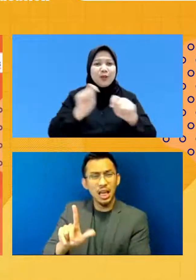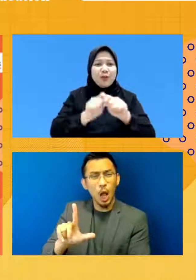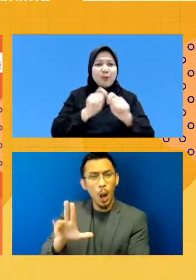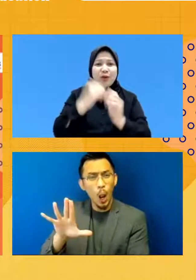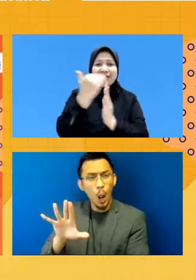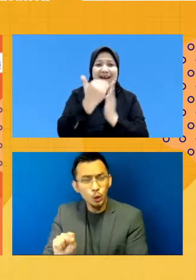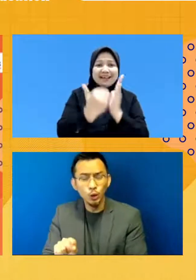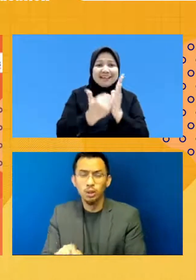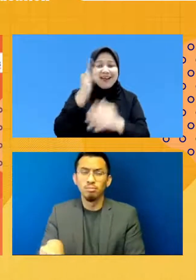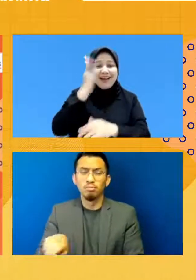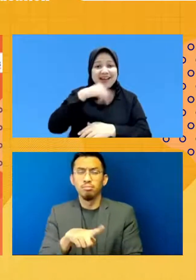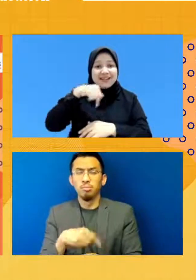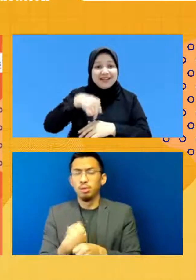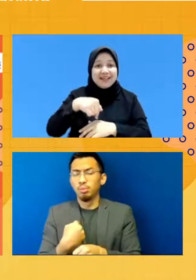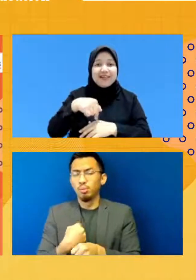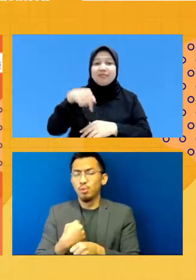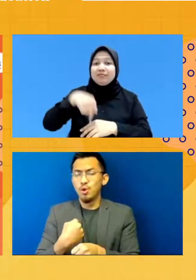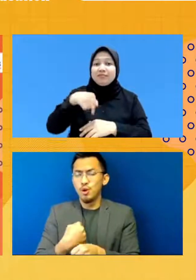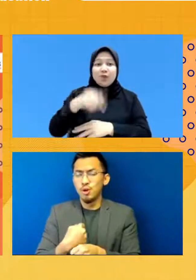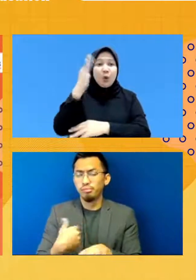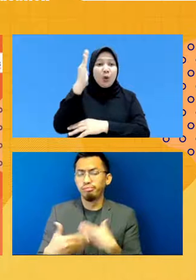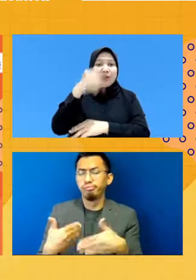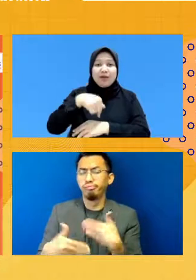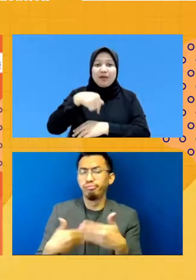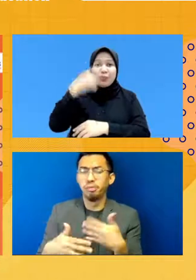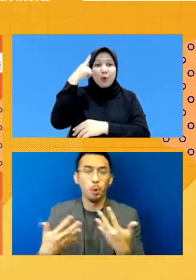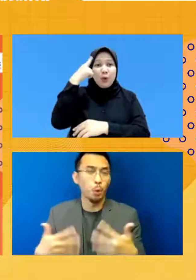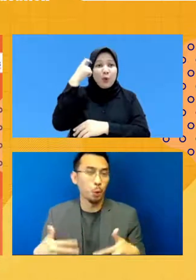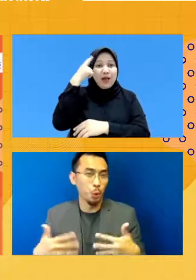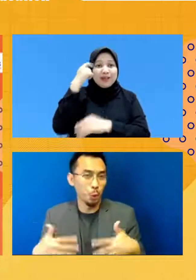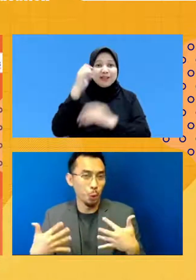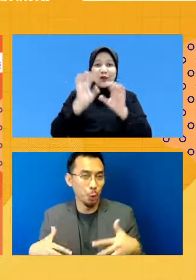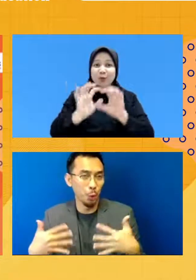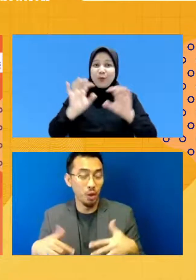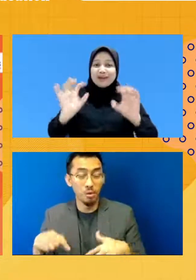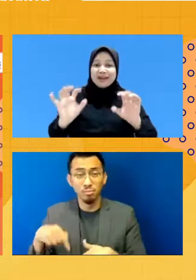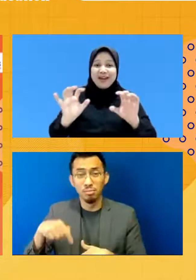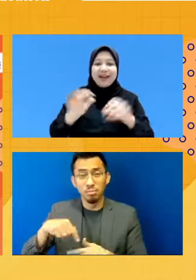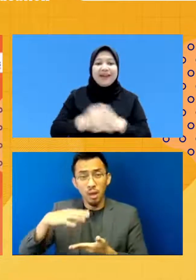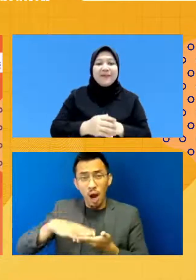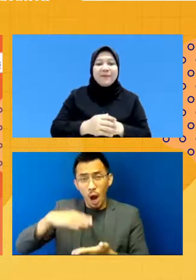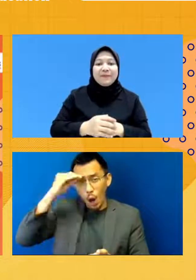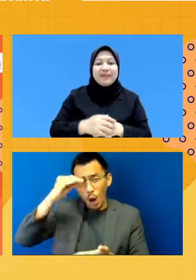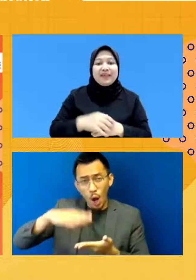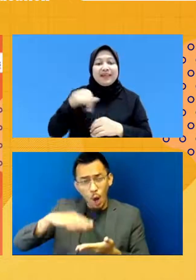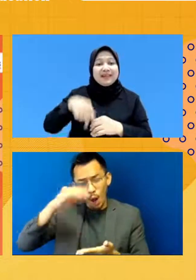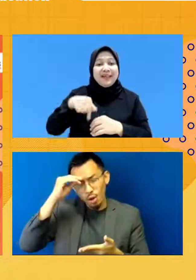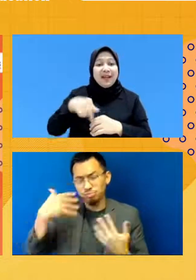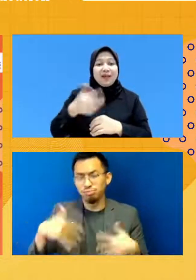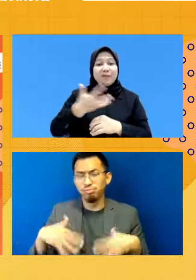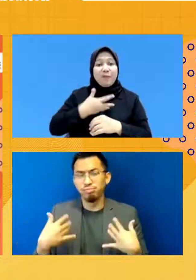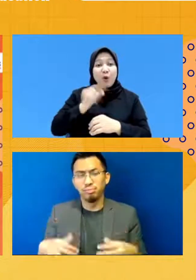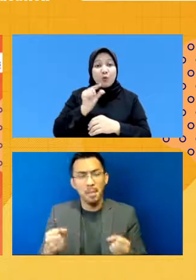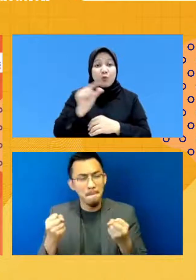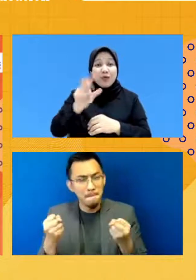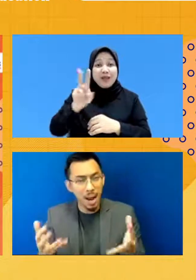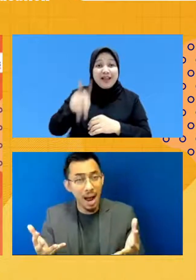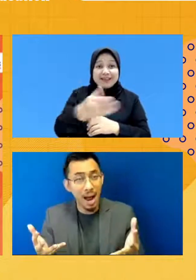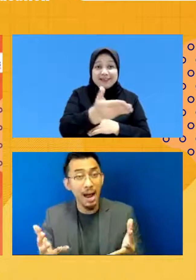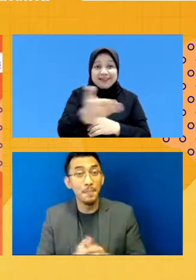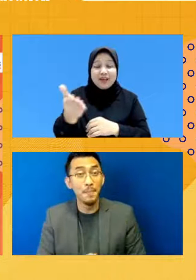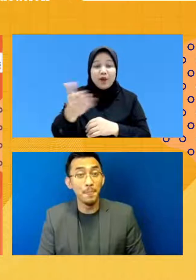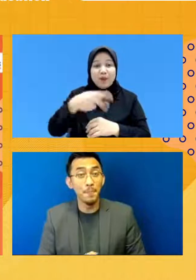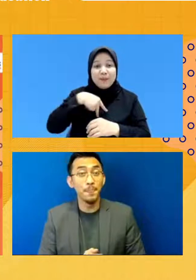this webinar. And we also would like to extend our invitation to the webinar 3 in